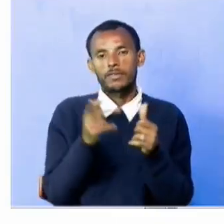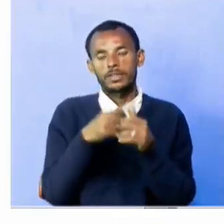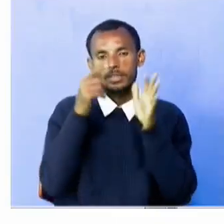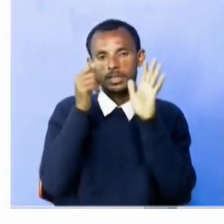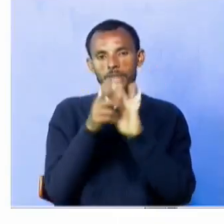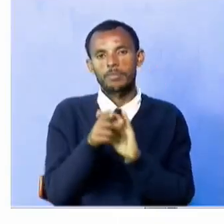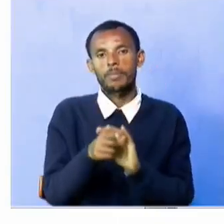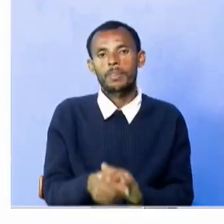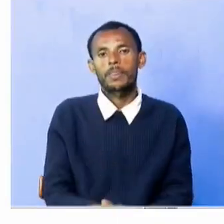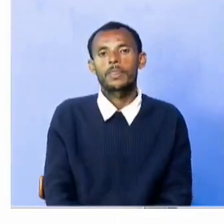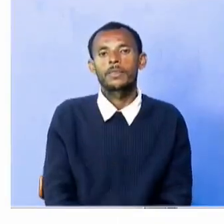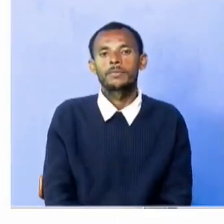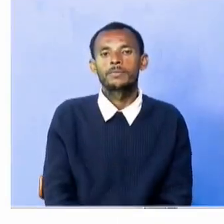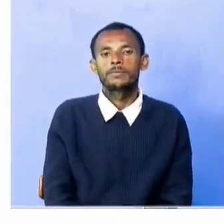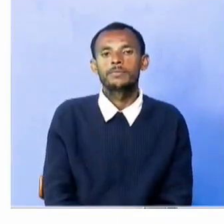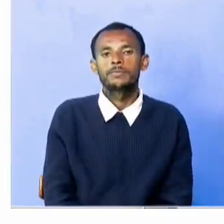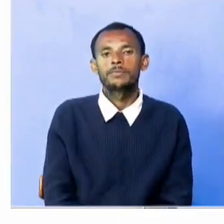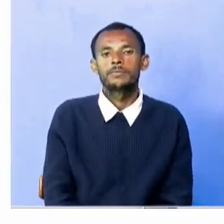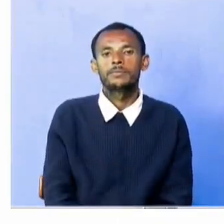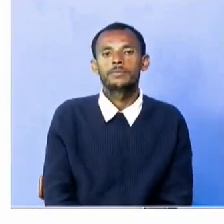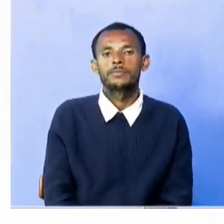example.